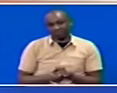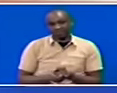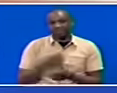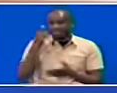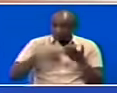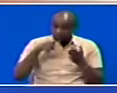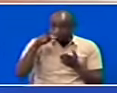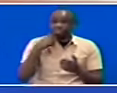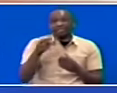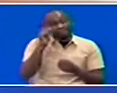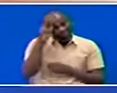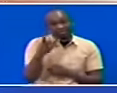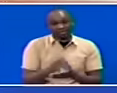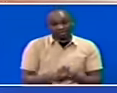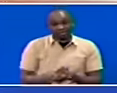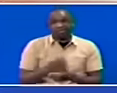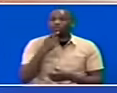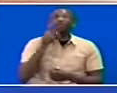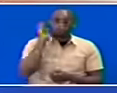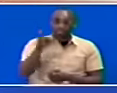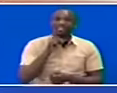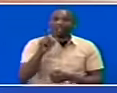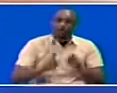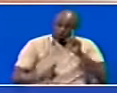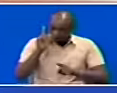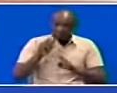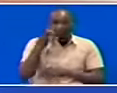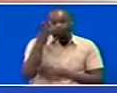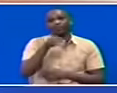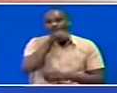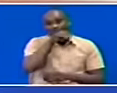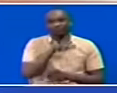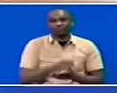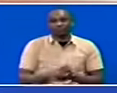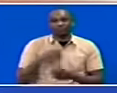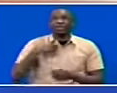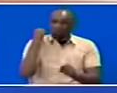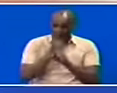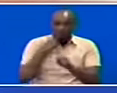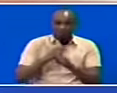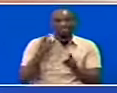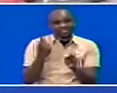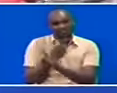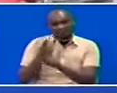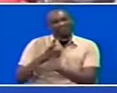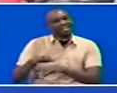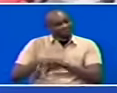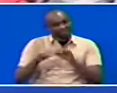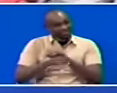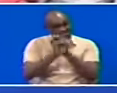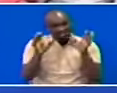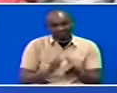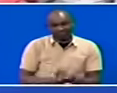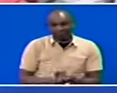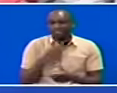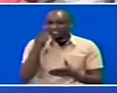nenda kwa runinga, you will see how troops of Agwambo will work on one dwelling. The opposition has